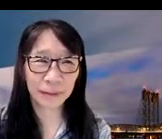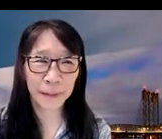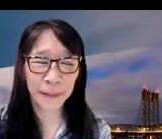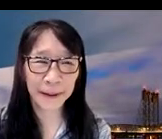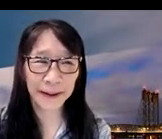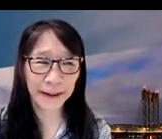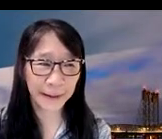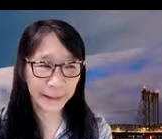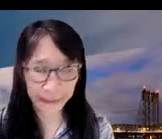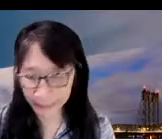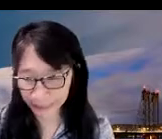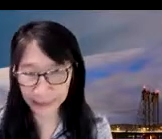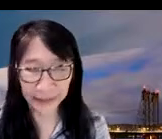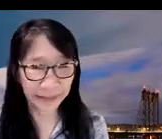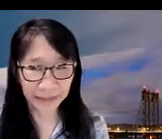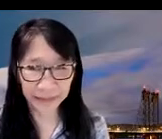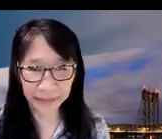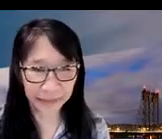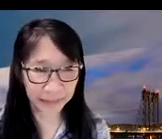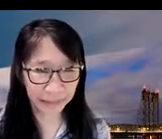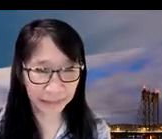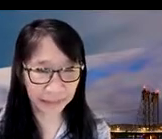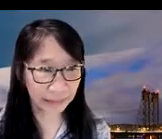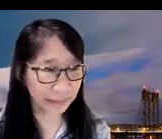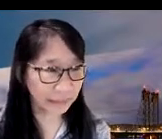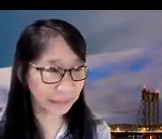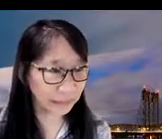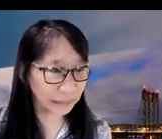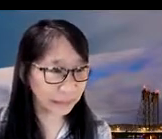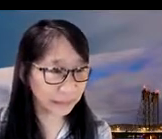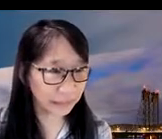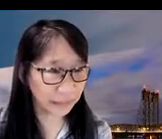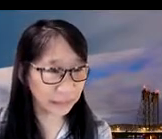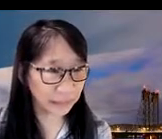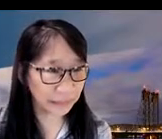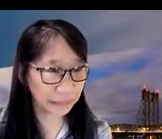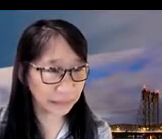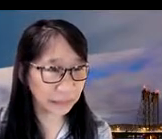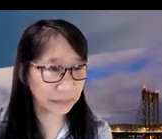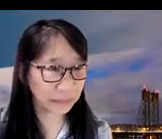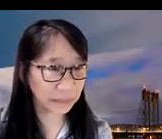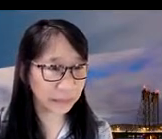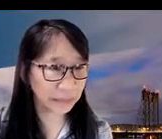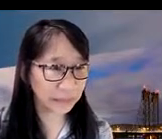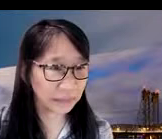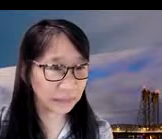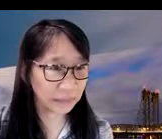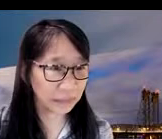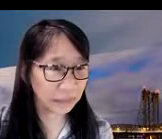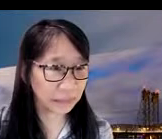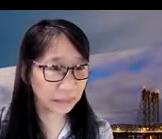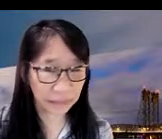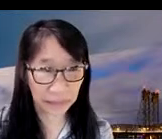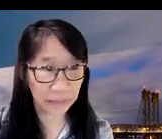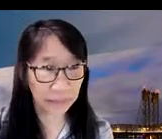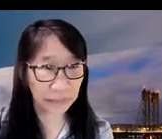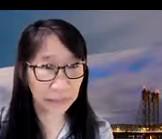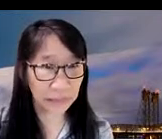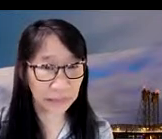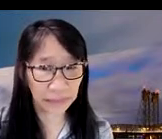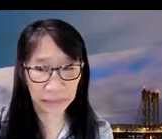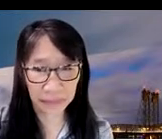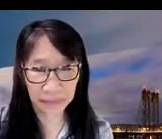Yes, I really like that we're revisiting the possibilities of what to do at Hayden Island, because it's really a